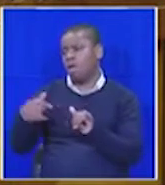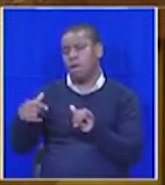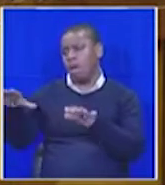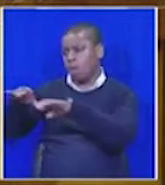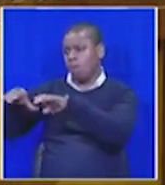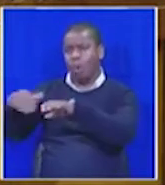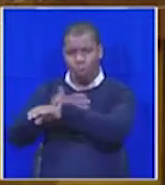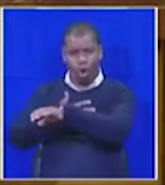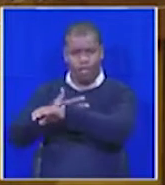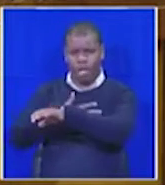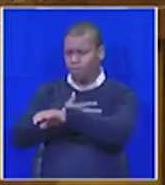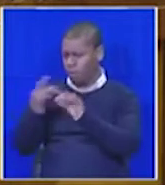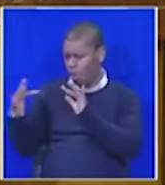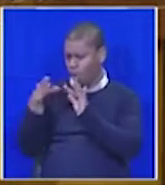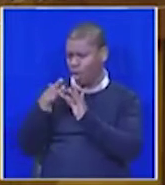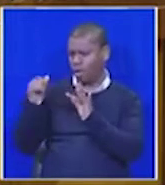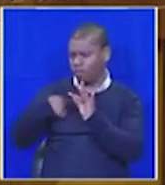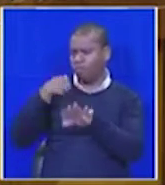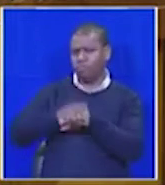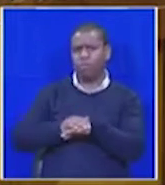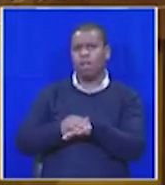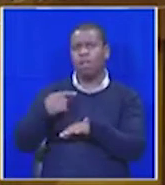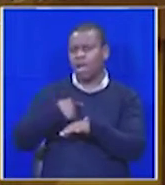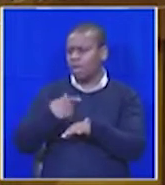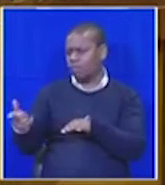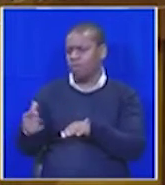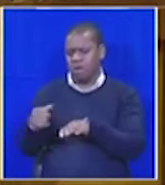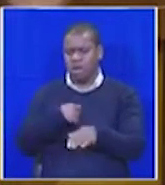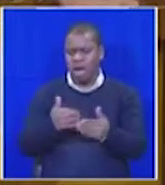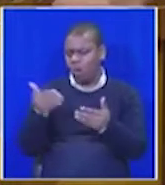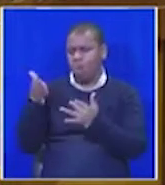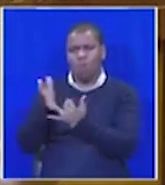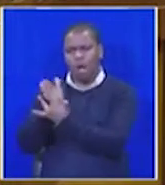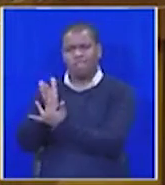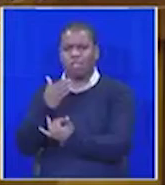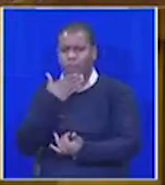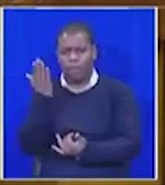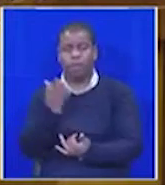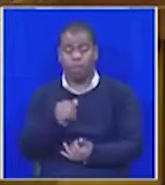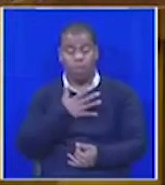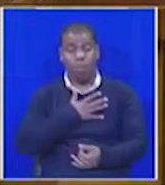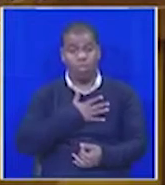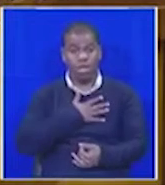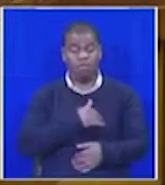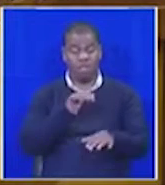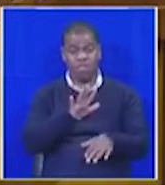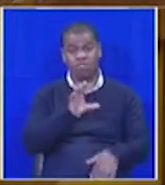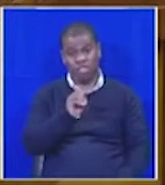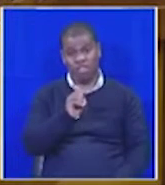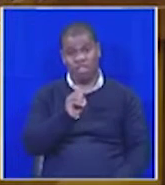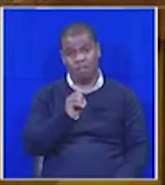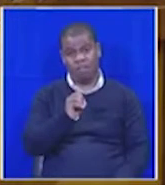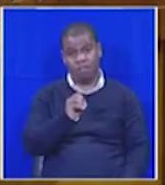pipeline, drew water for their homes and washed their clothes in the sand banks of the river. The only water left is about 50 centimeters